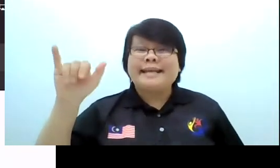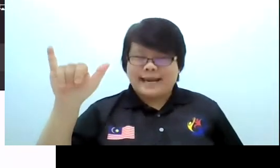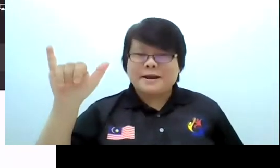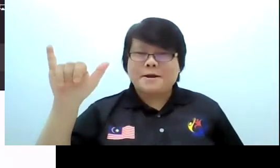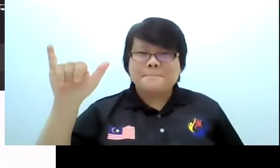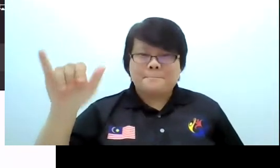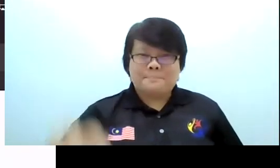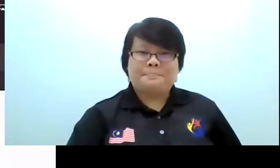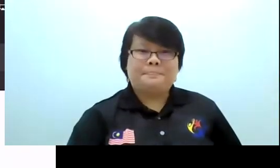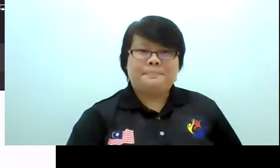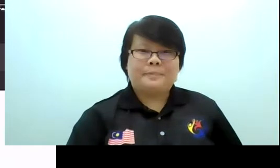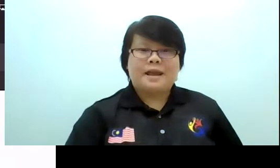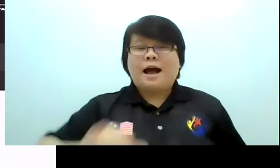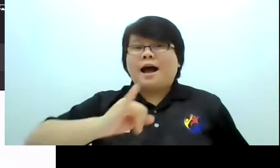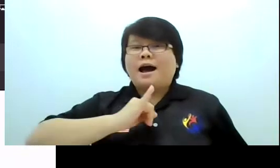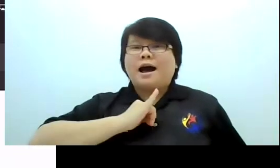Sandy.